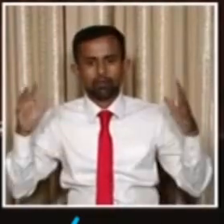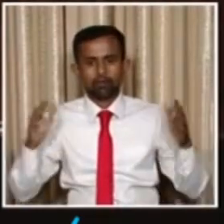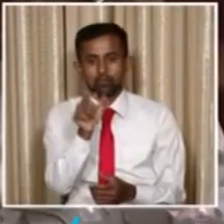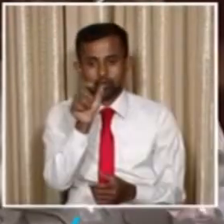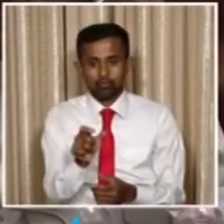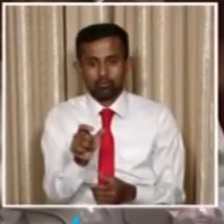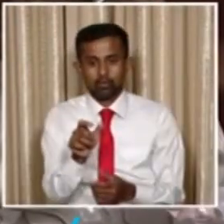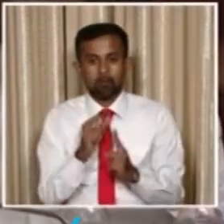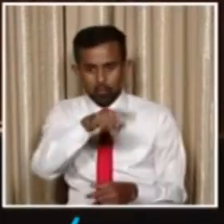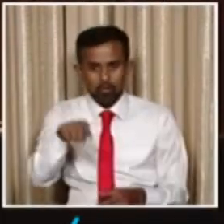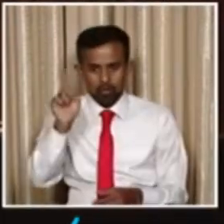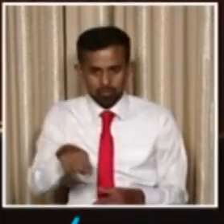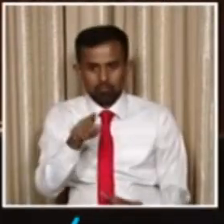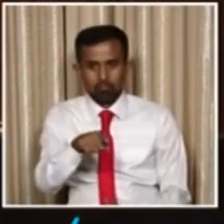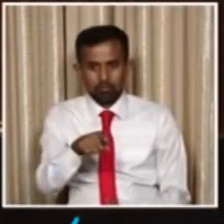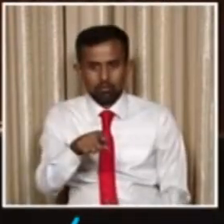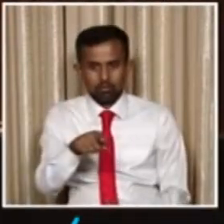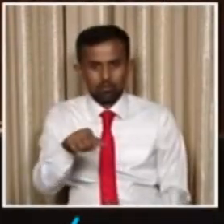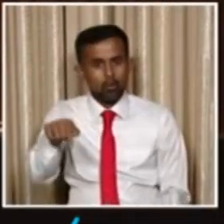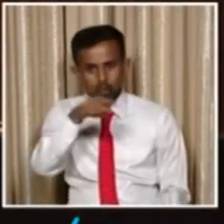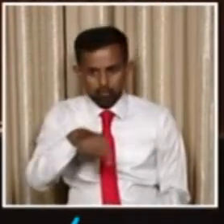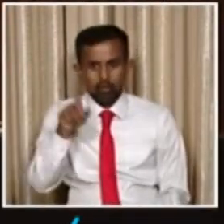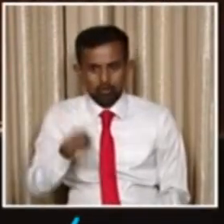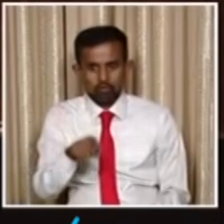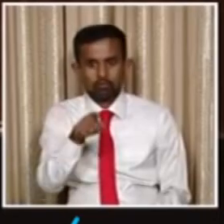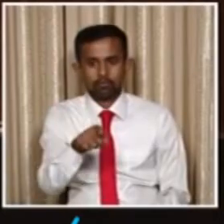opposition demanded a vote.